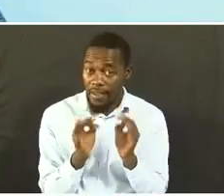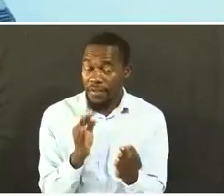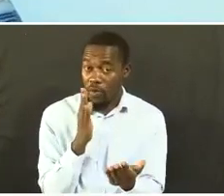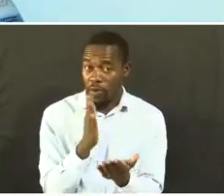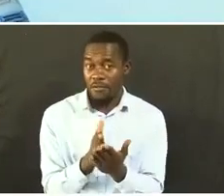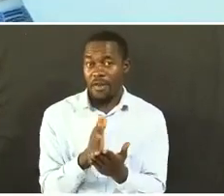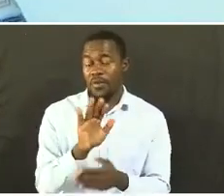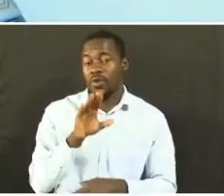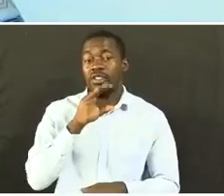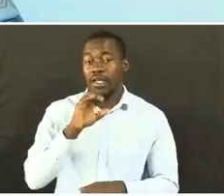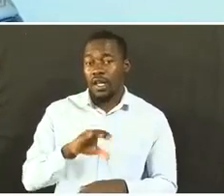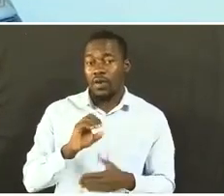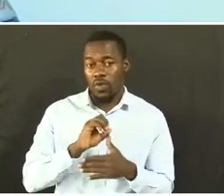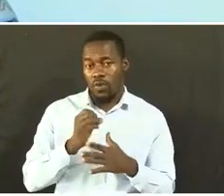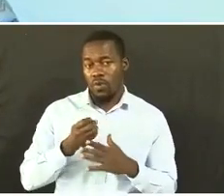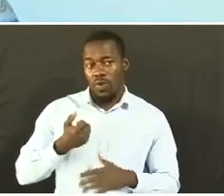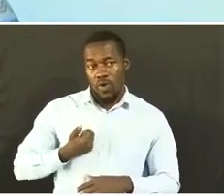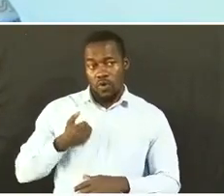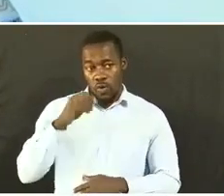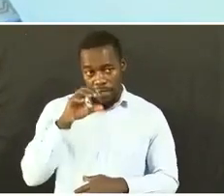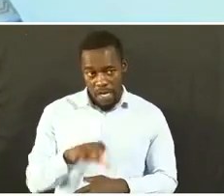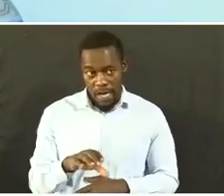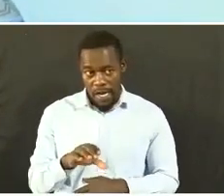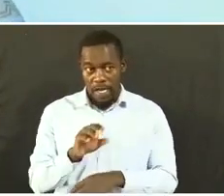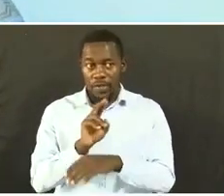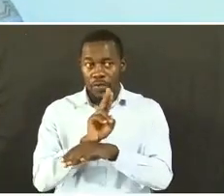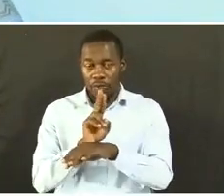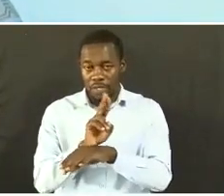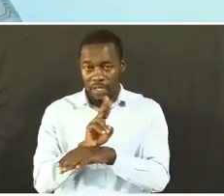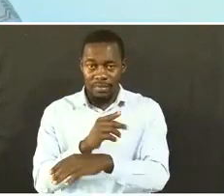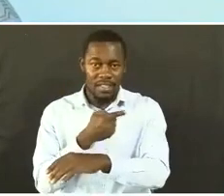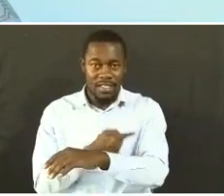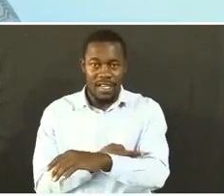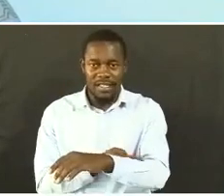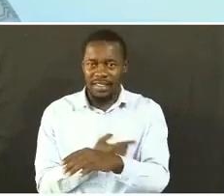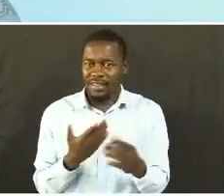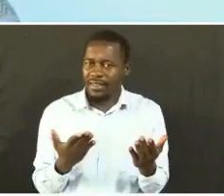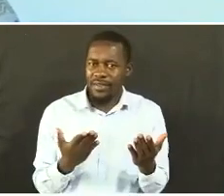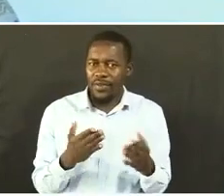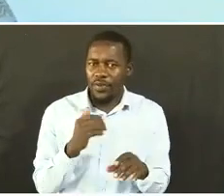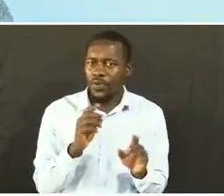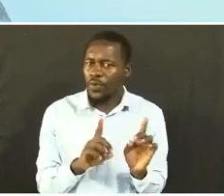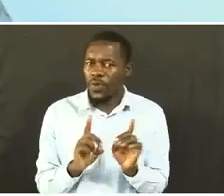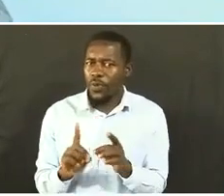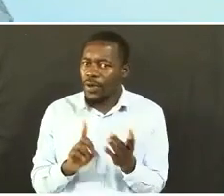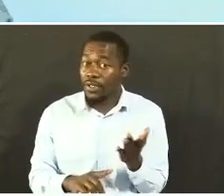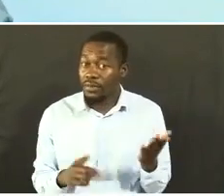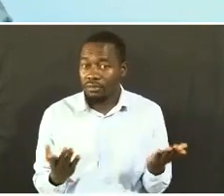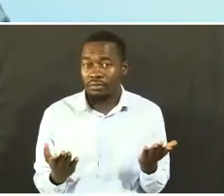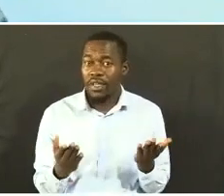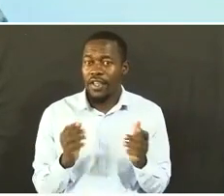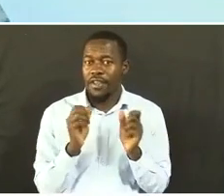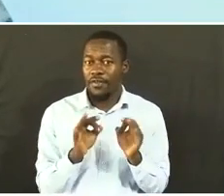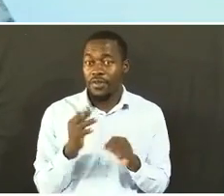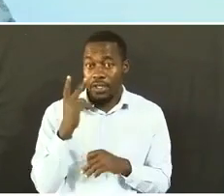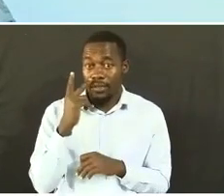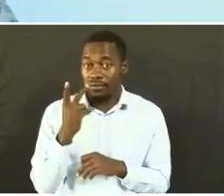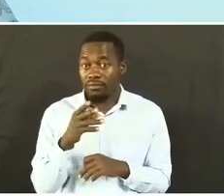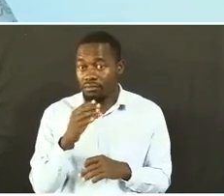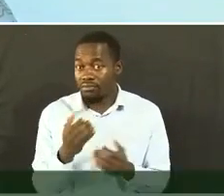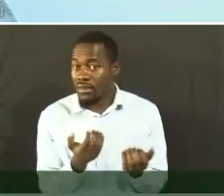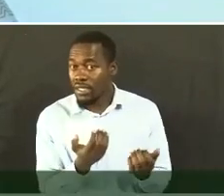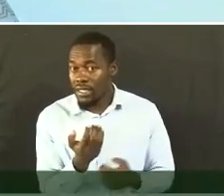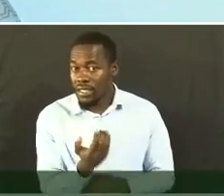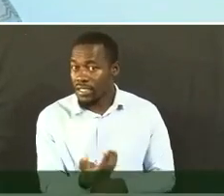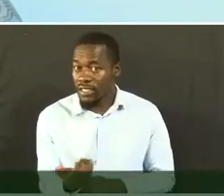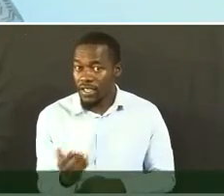that, if you suspect what If you suspect that your child or a relative or somebody